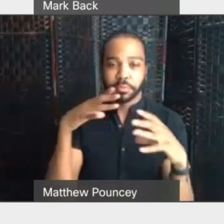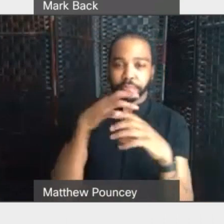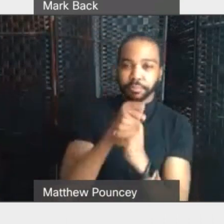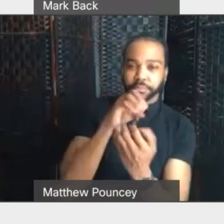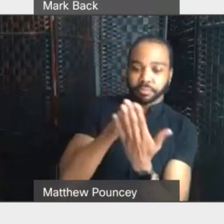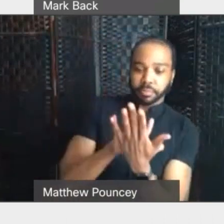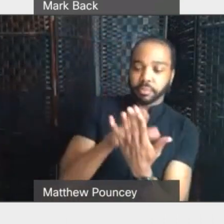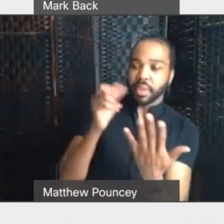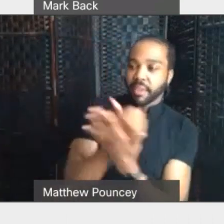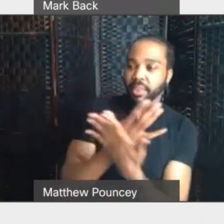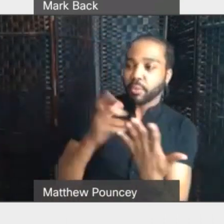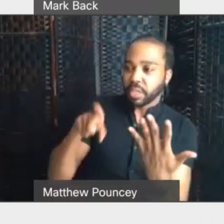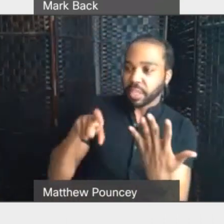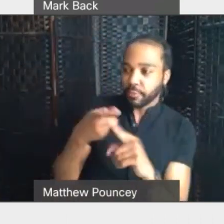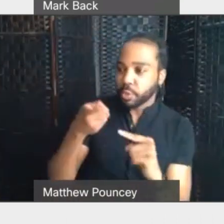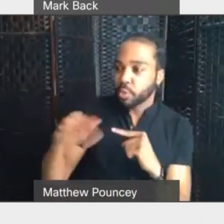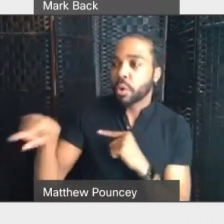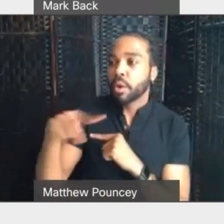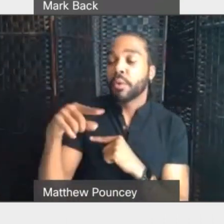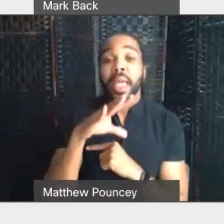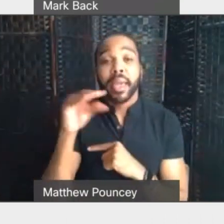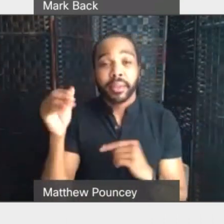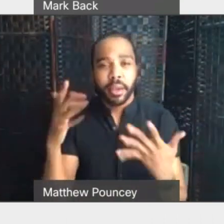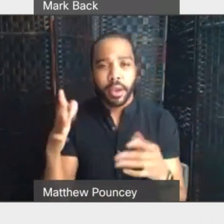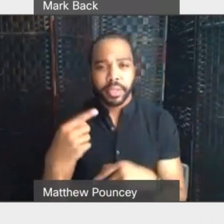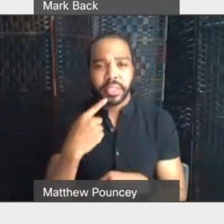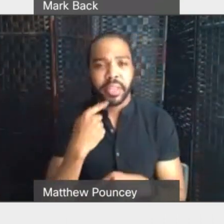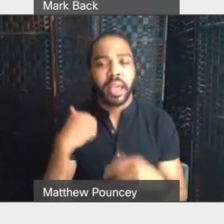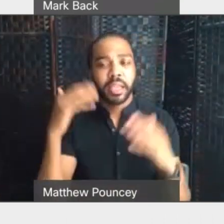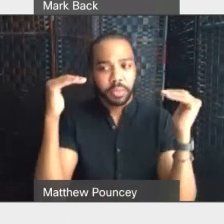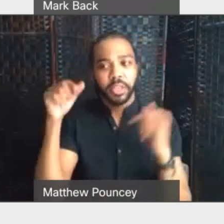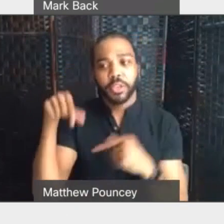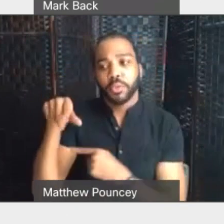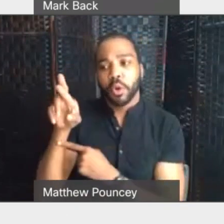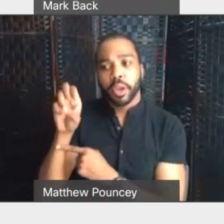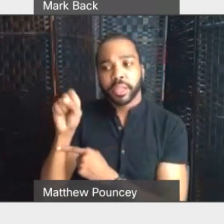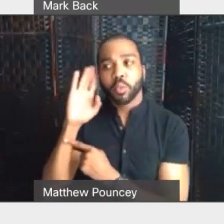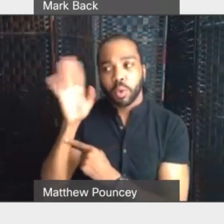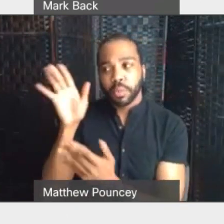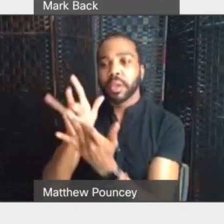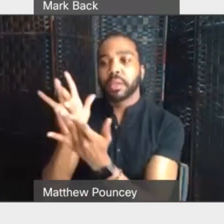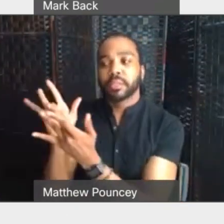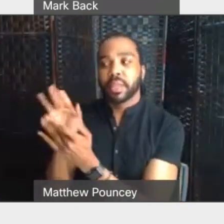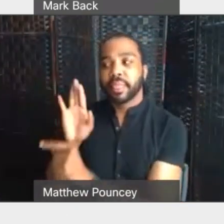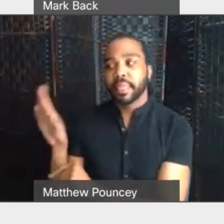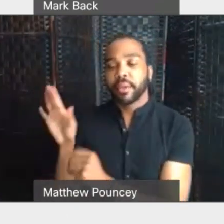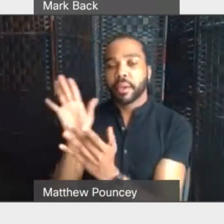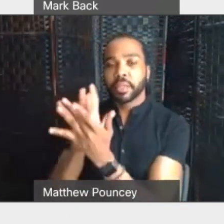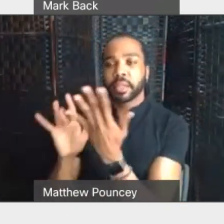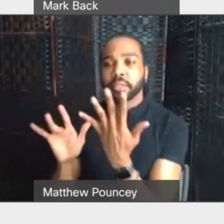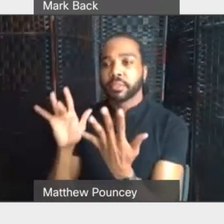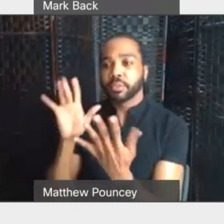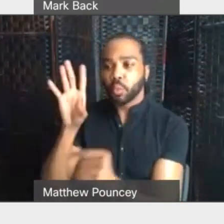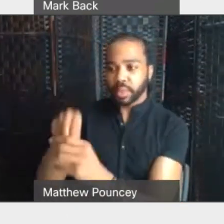you. And as I said, I do expect that the QRS will be reaching out to their contact at each agency